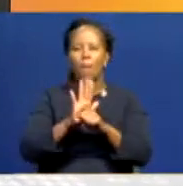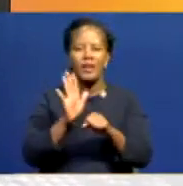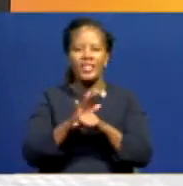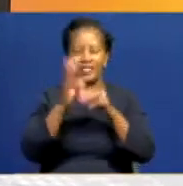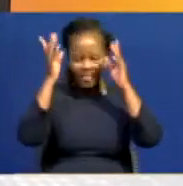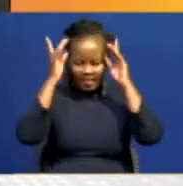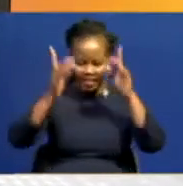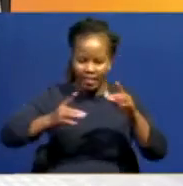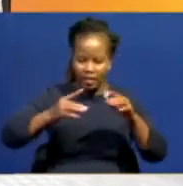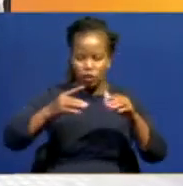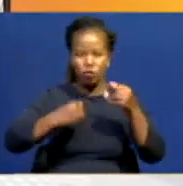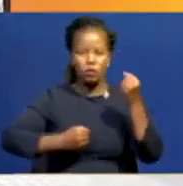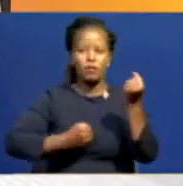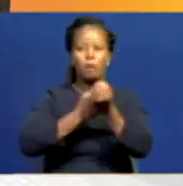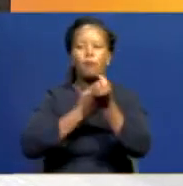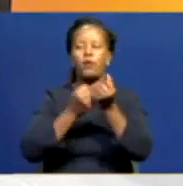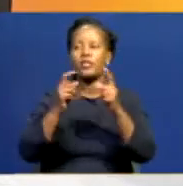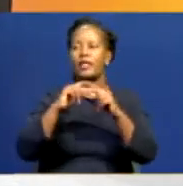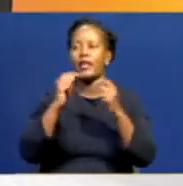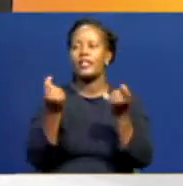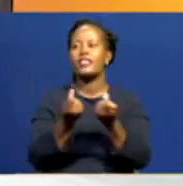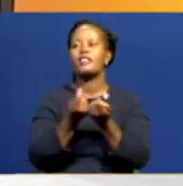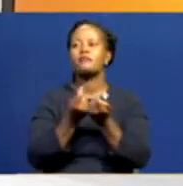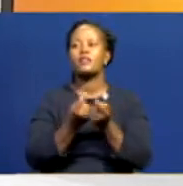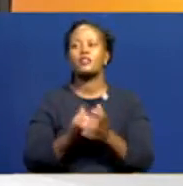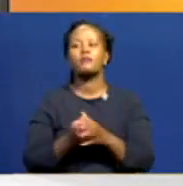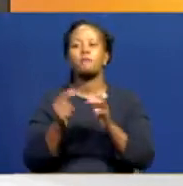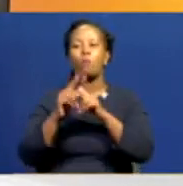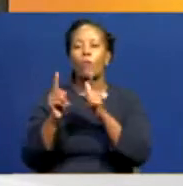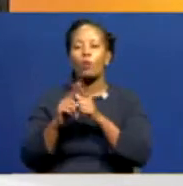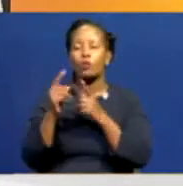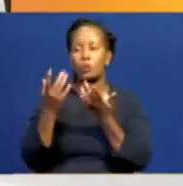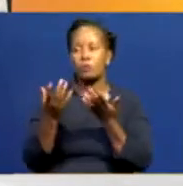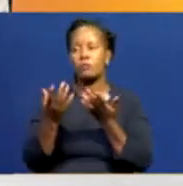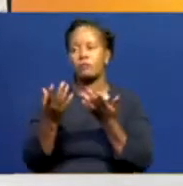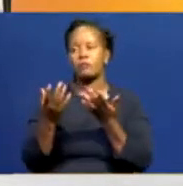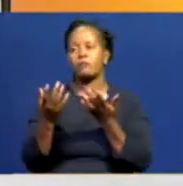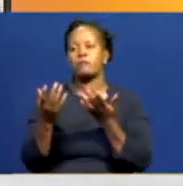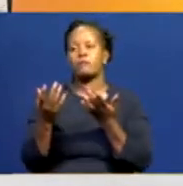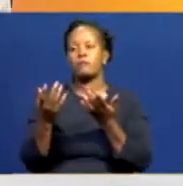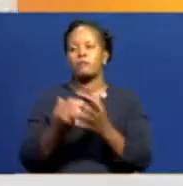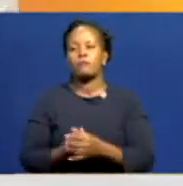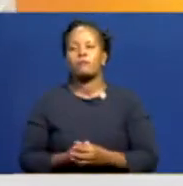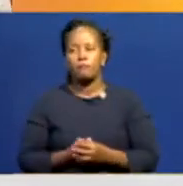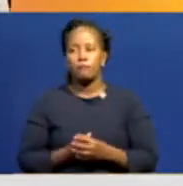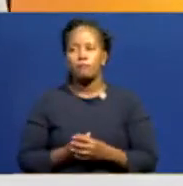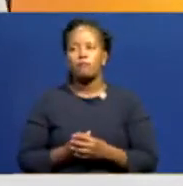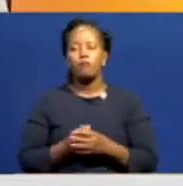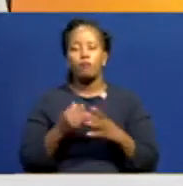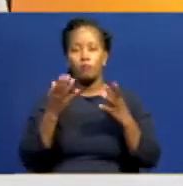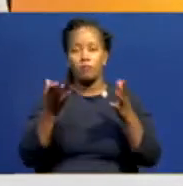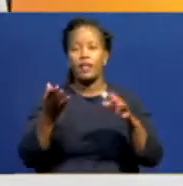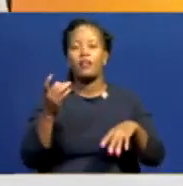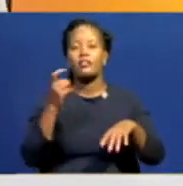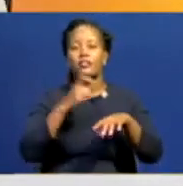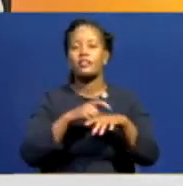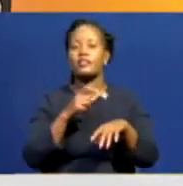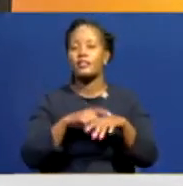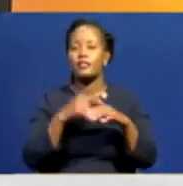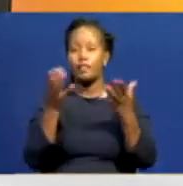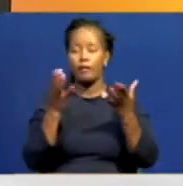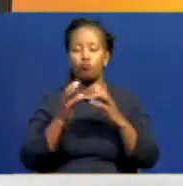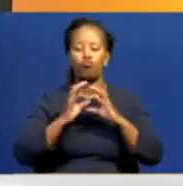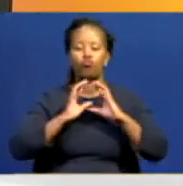young for guys. Yes. And again, you know, supporting what he's saying. Time has come that the